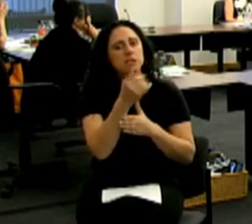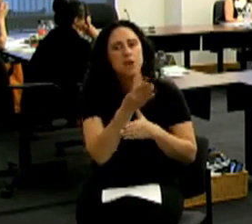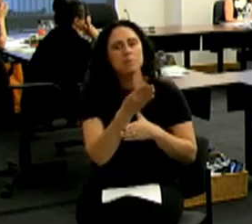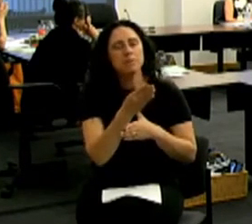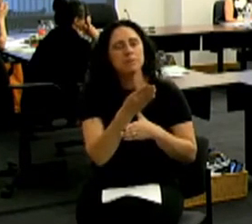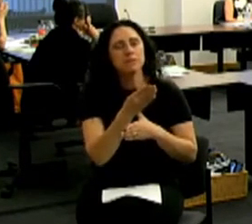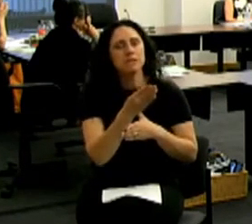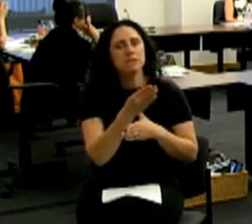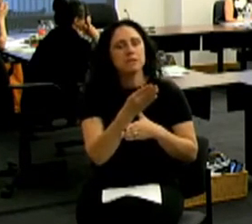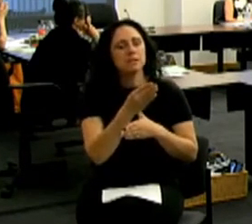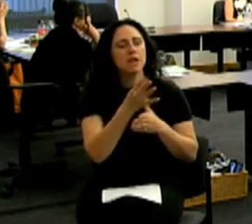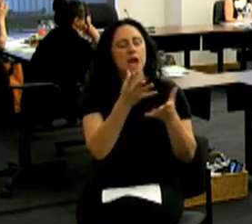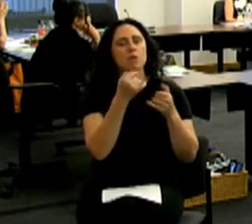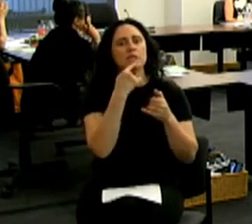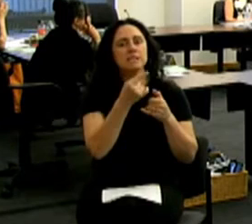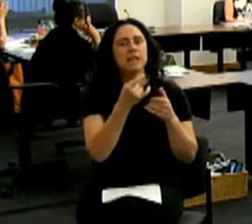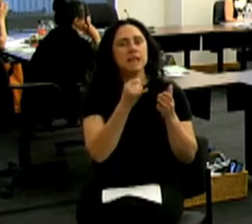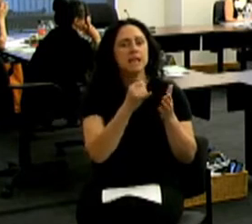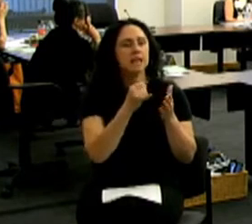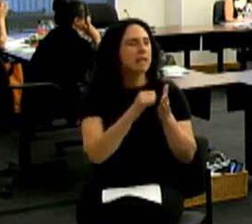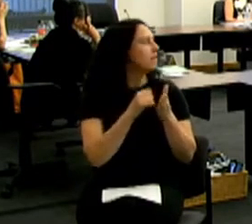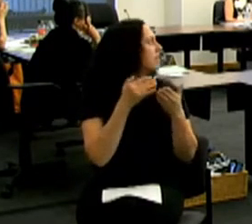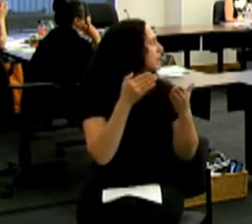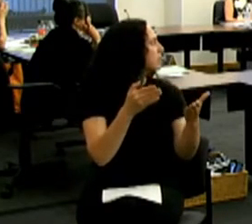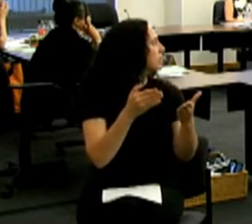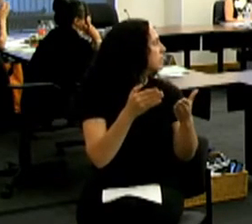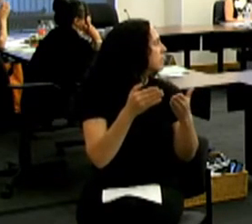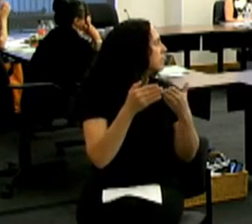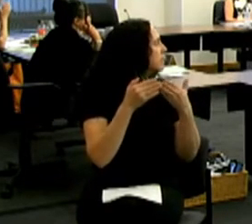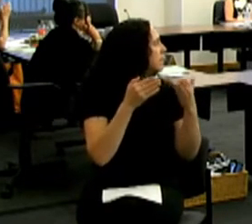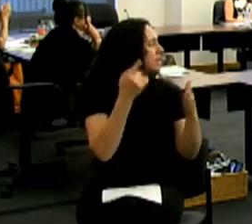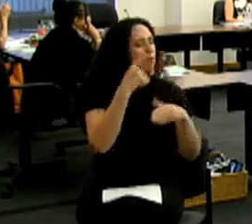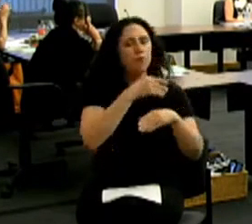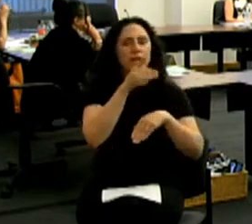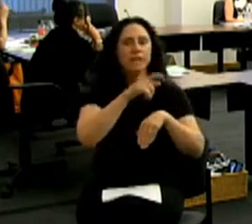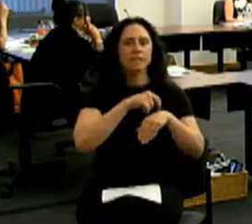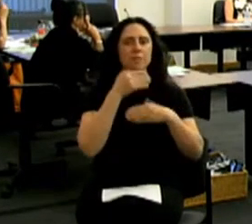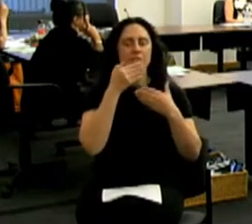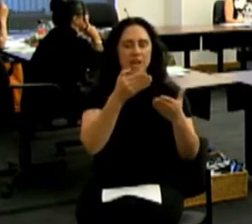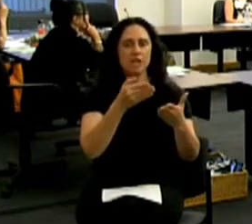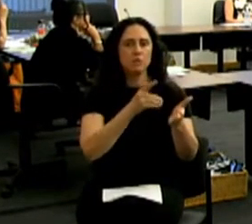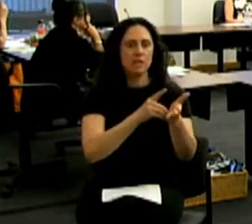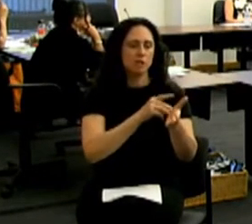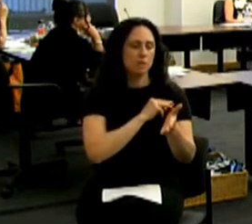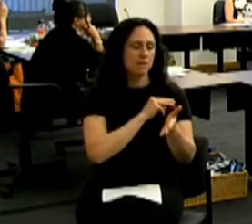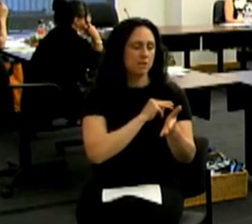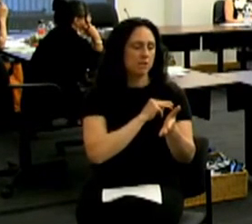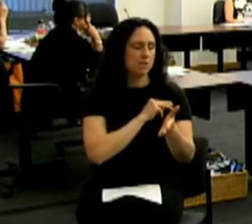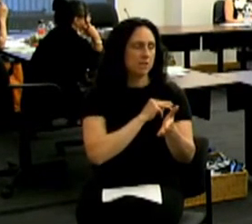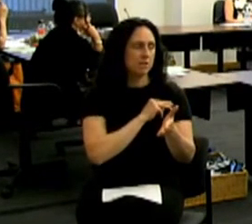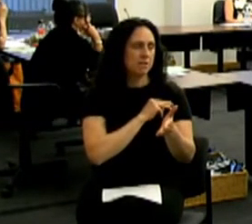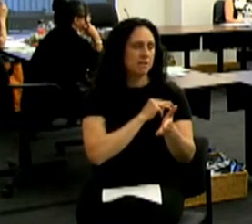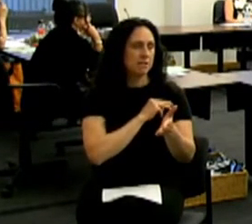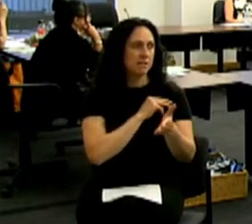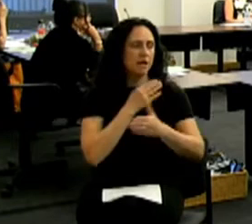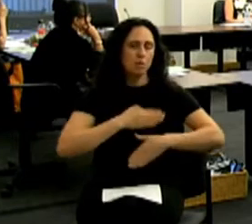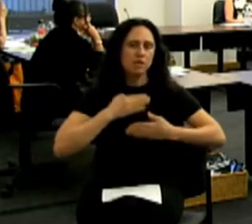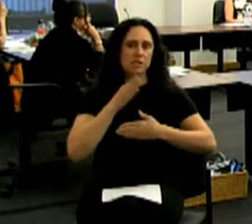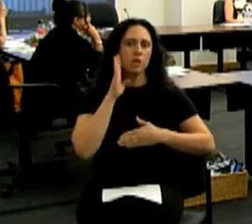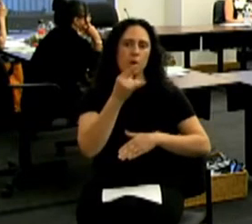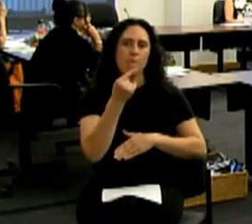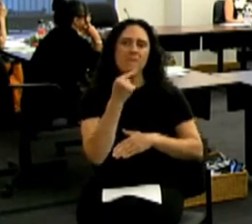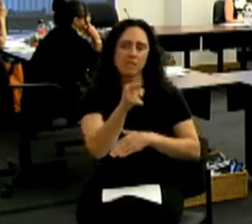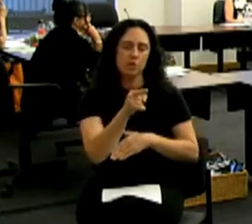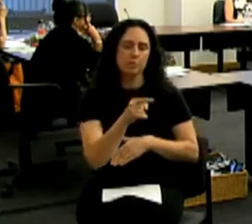deserves recognition. And I wanted to say that today because I wouldn't be able to be here next time. So thank you very much. I appreciate it and wish you the